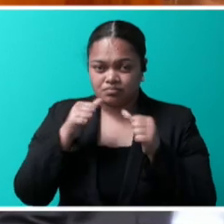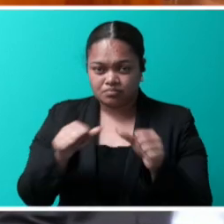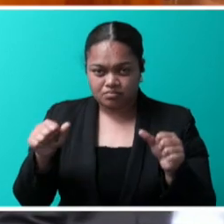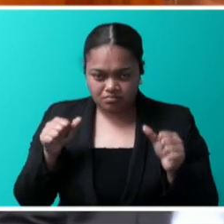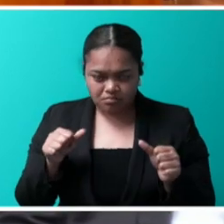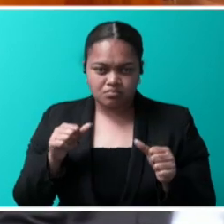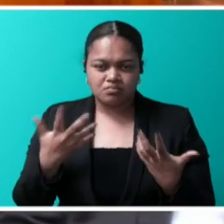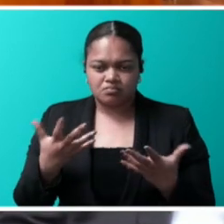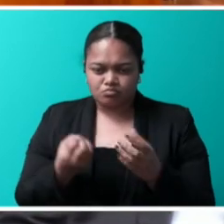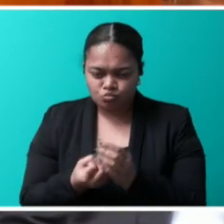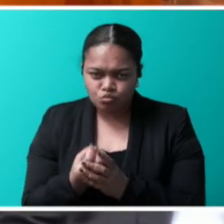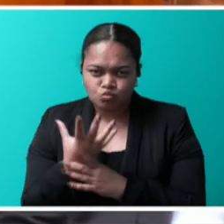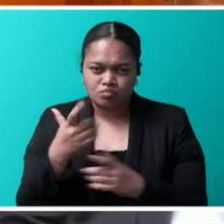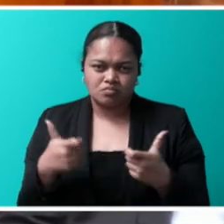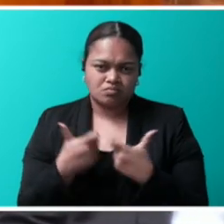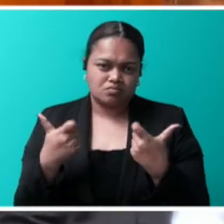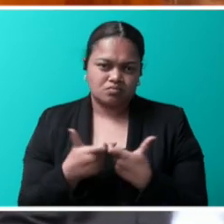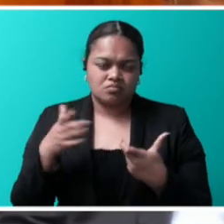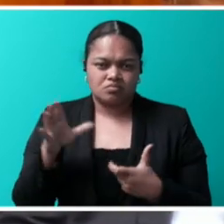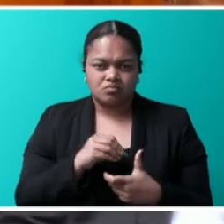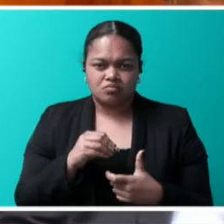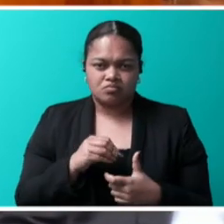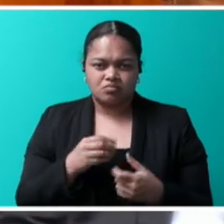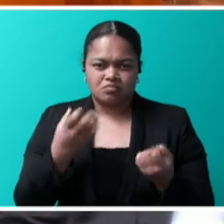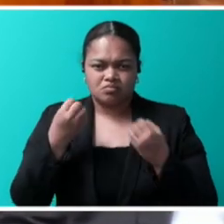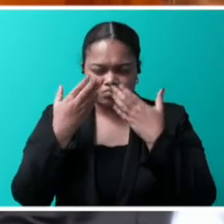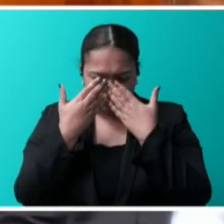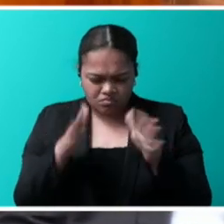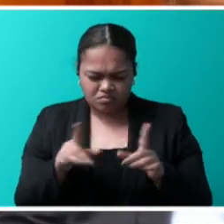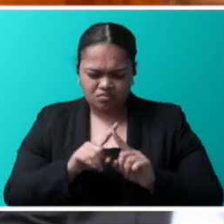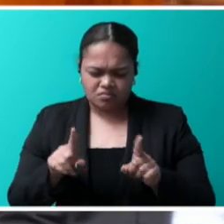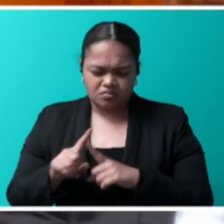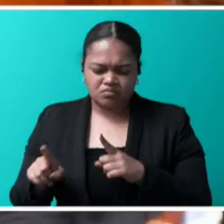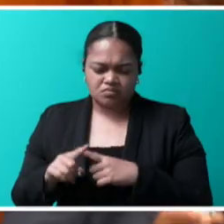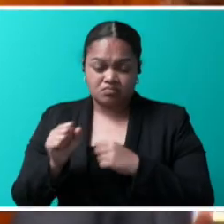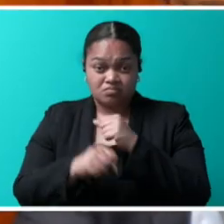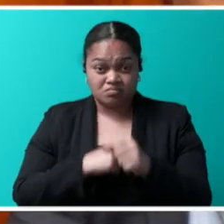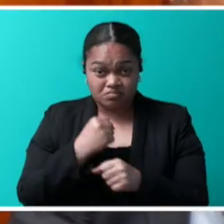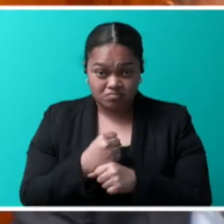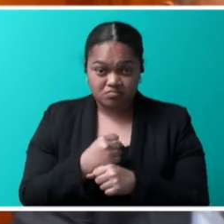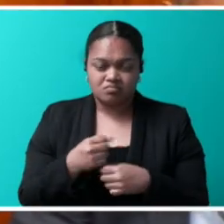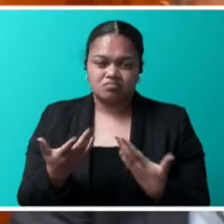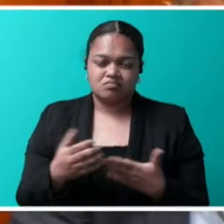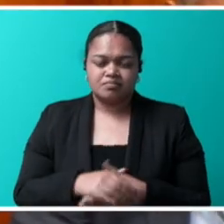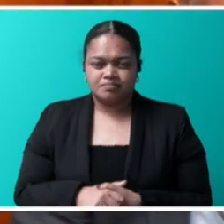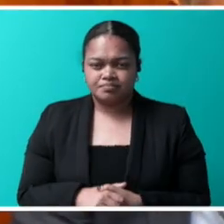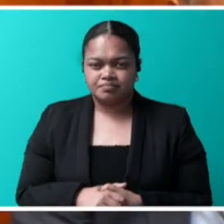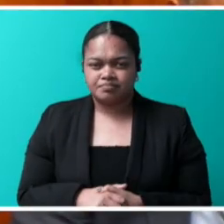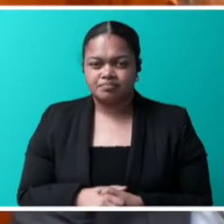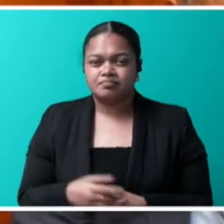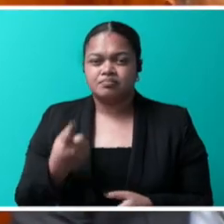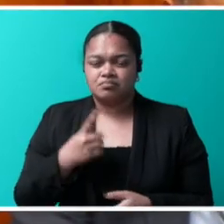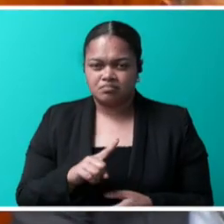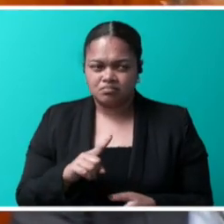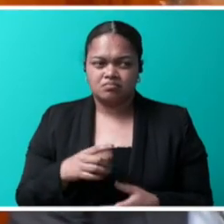facing growing challenges from increased exposure in production system, more complex trade, and the rising movement